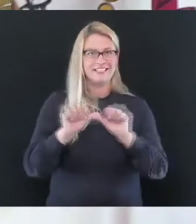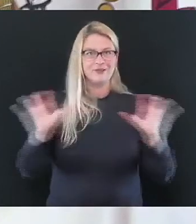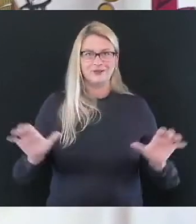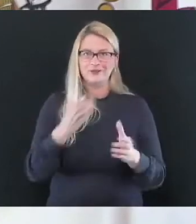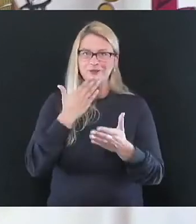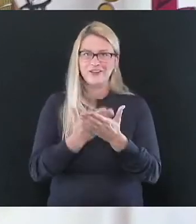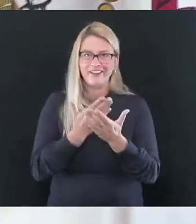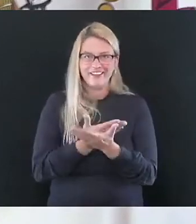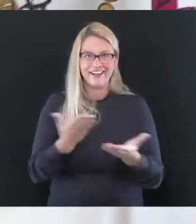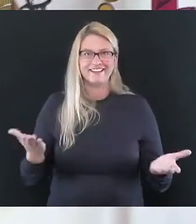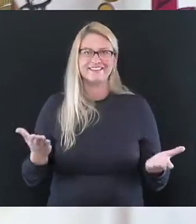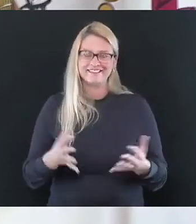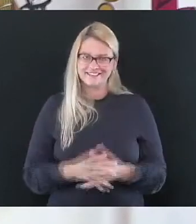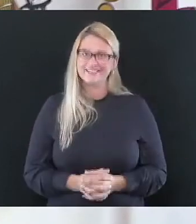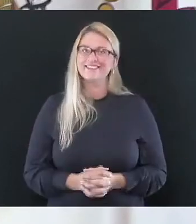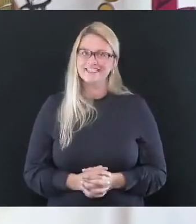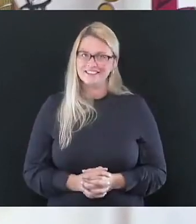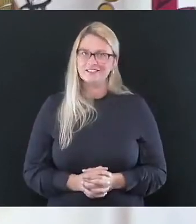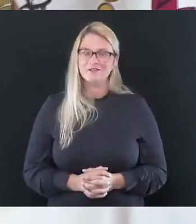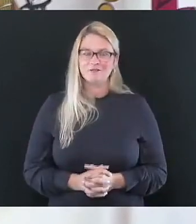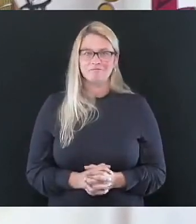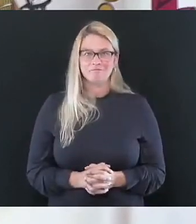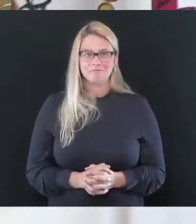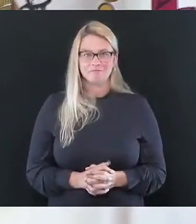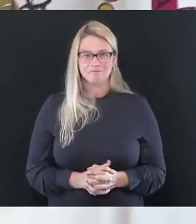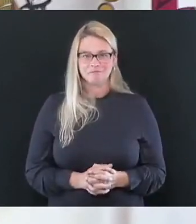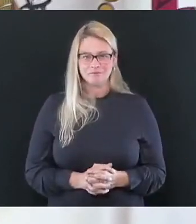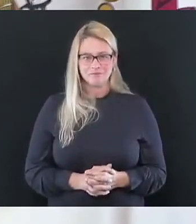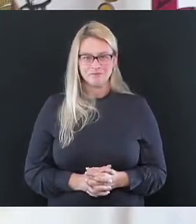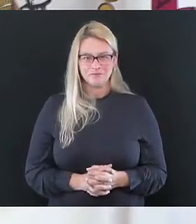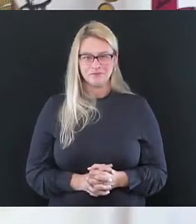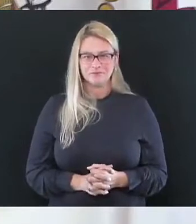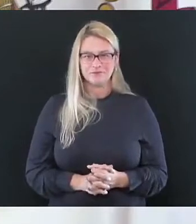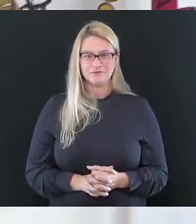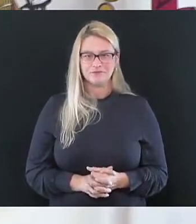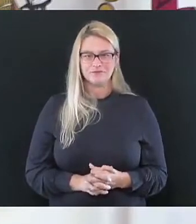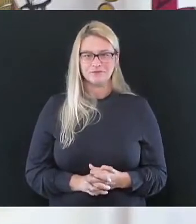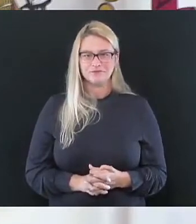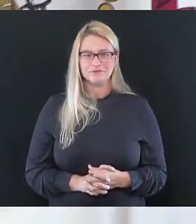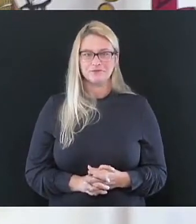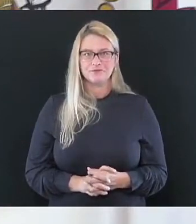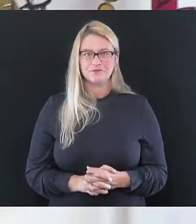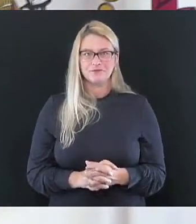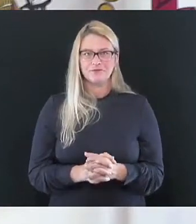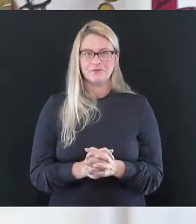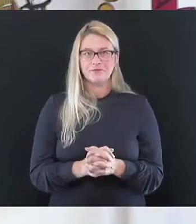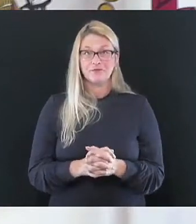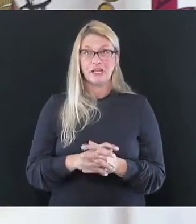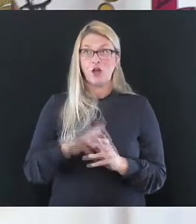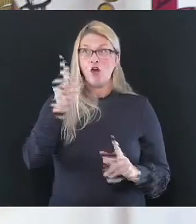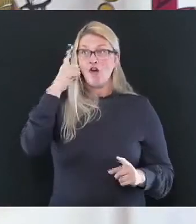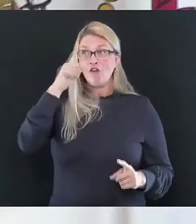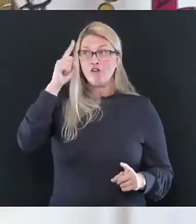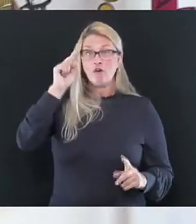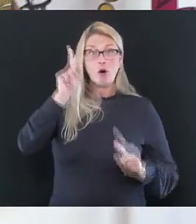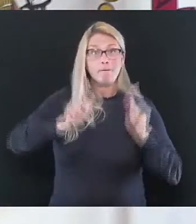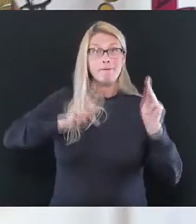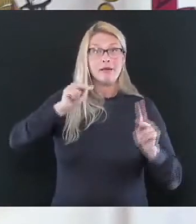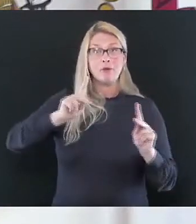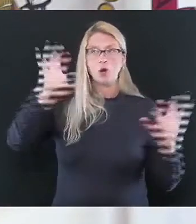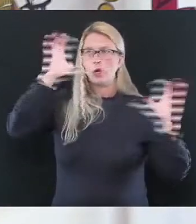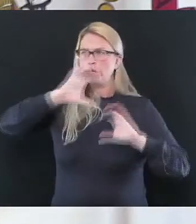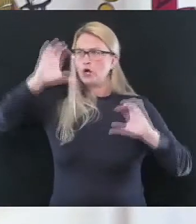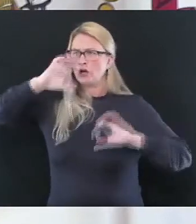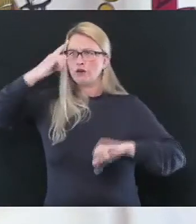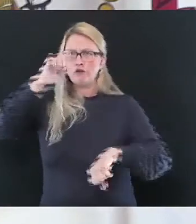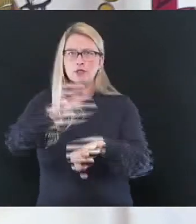stuff and everything, and for those that are still out and seeking employment and have